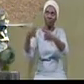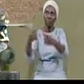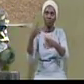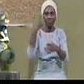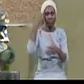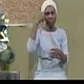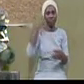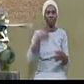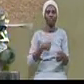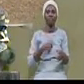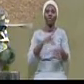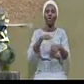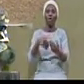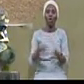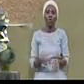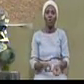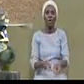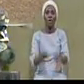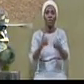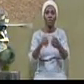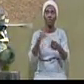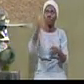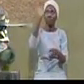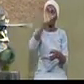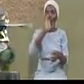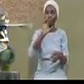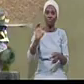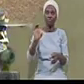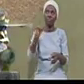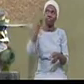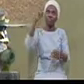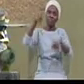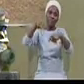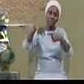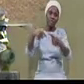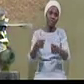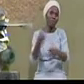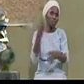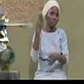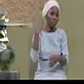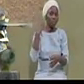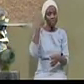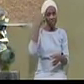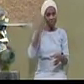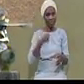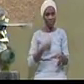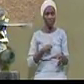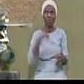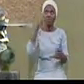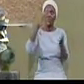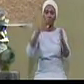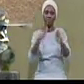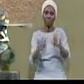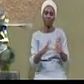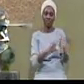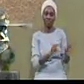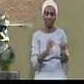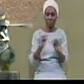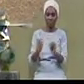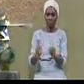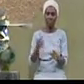me. All the way to Calvary he went for me. He died to set me